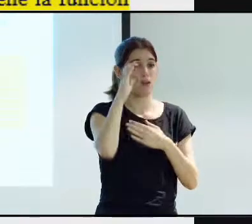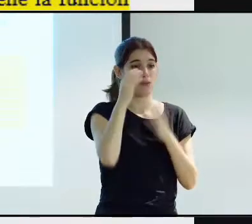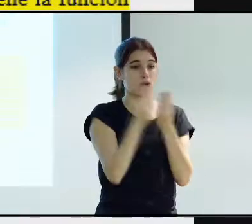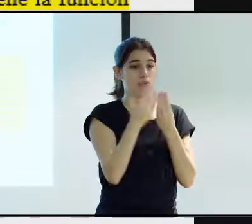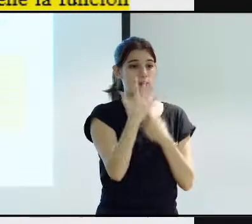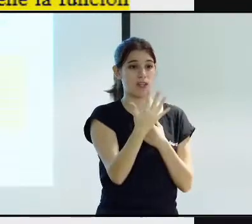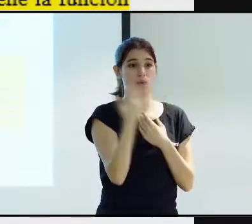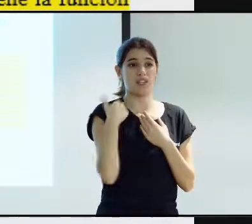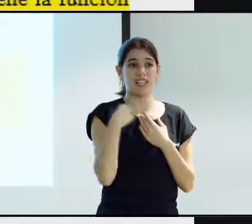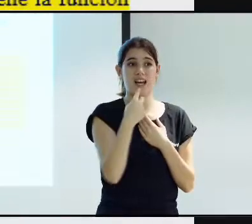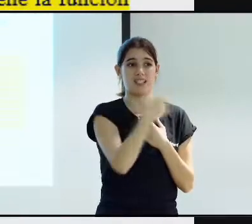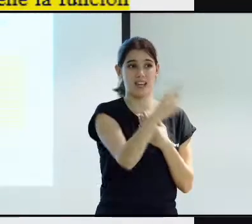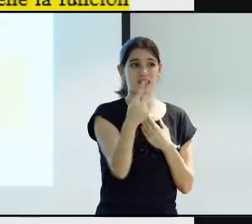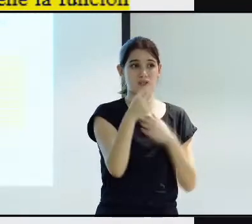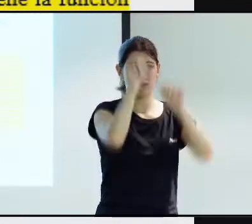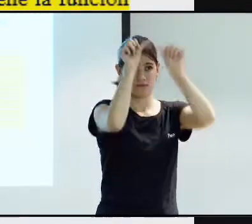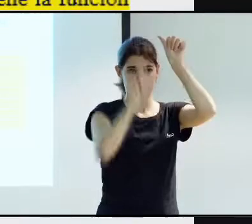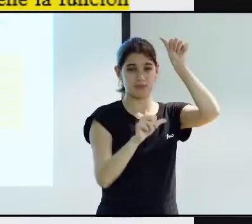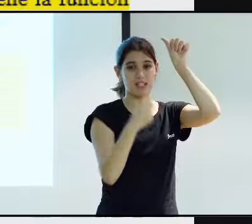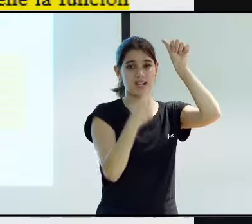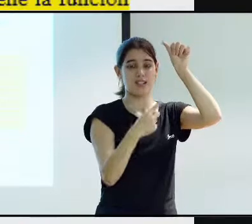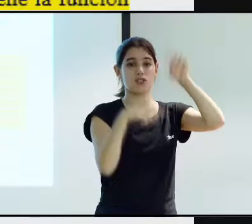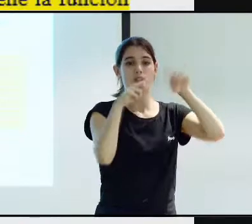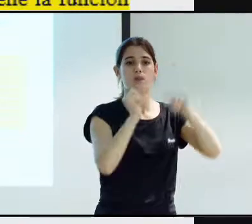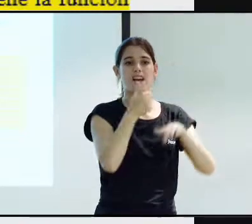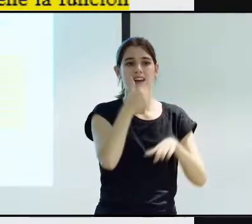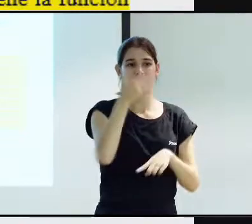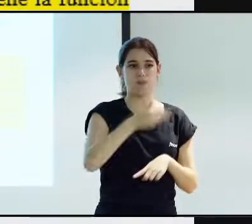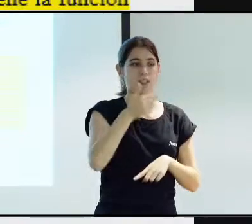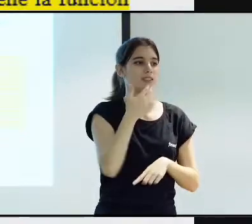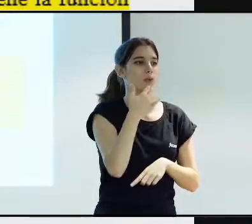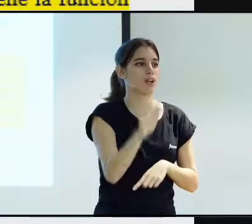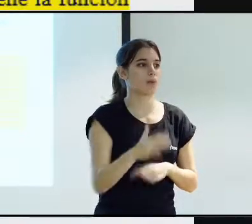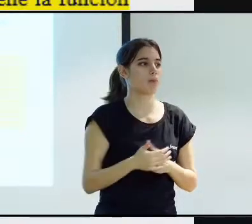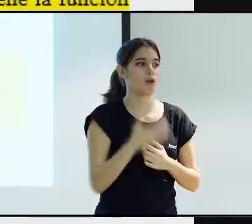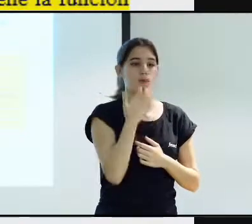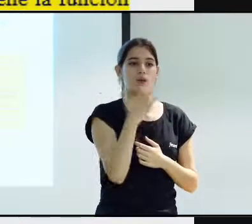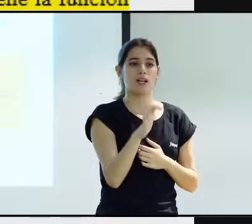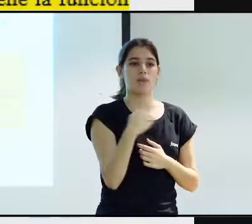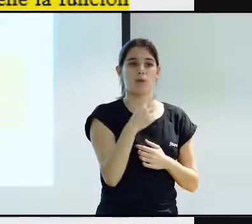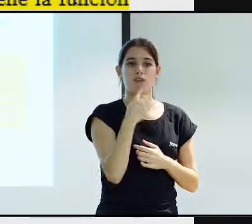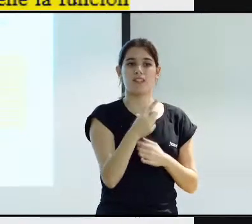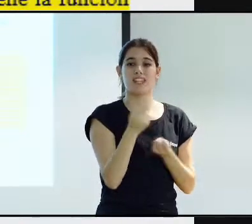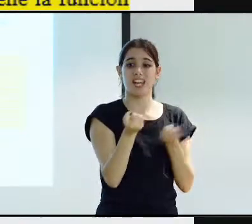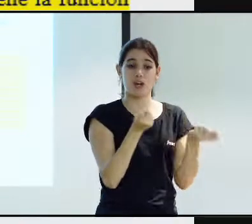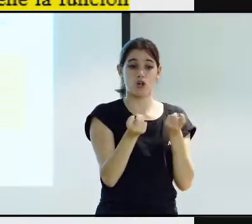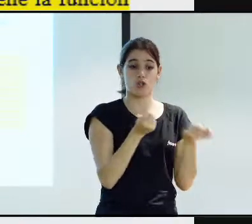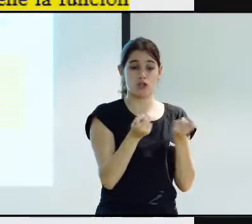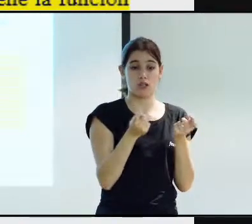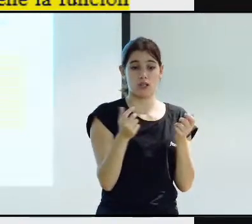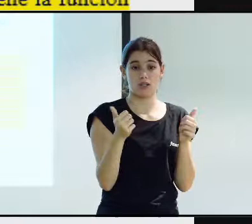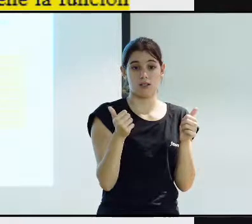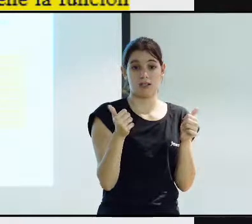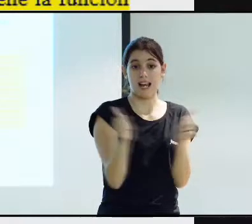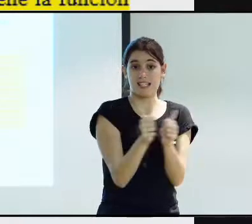and this is, and we've already spoken about observation number 5, where it says clearly that the